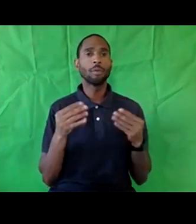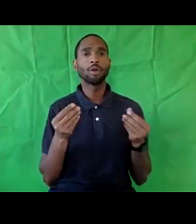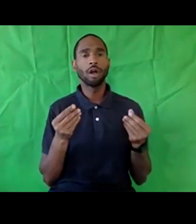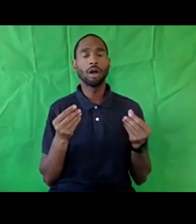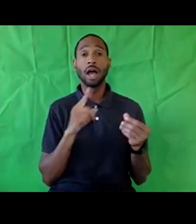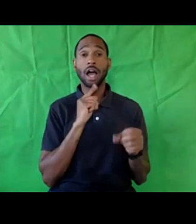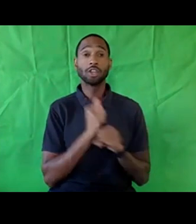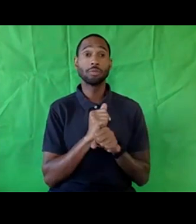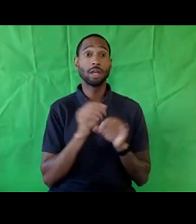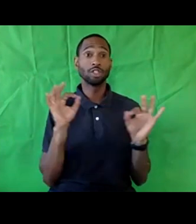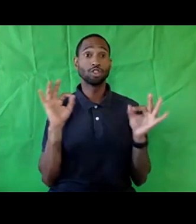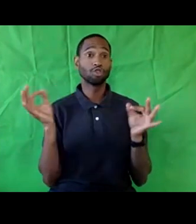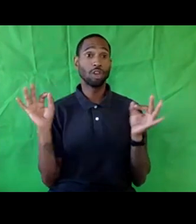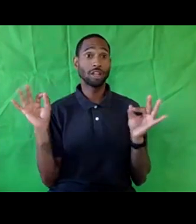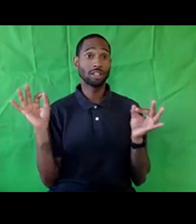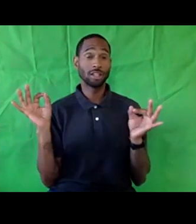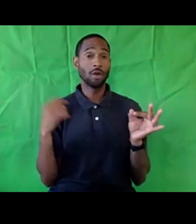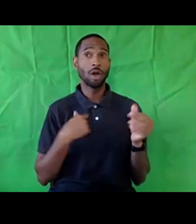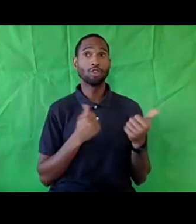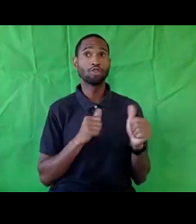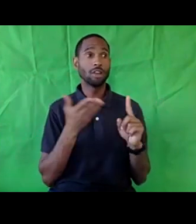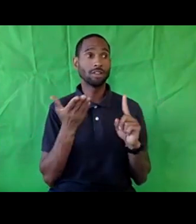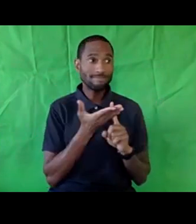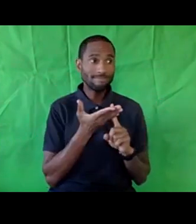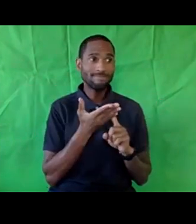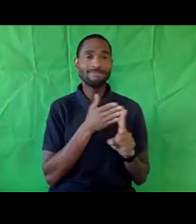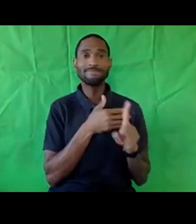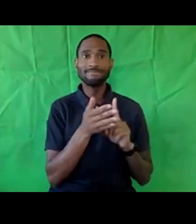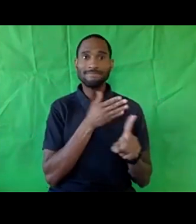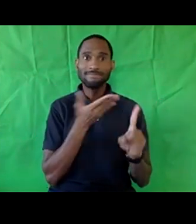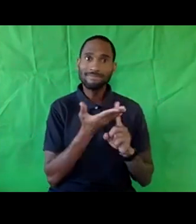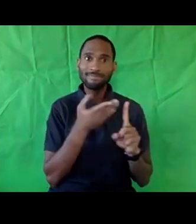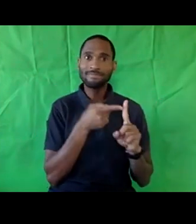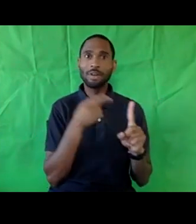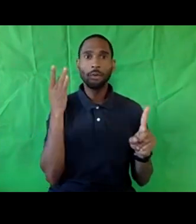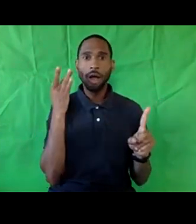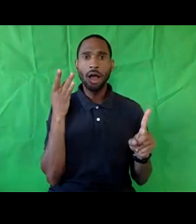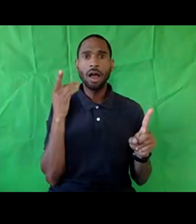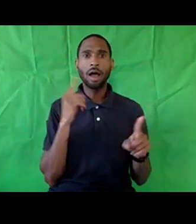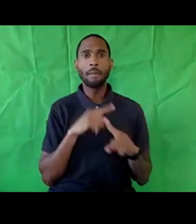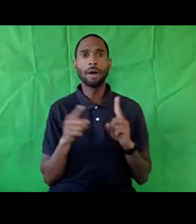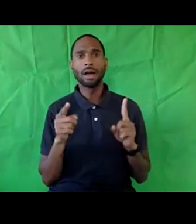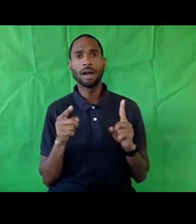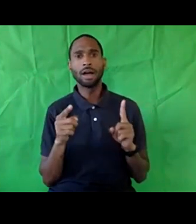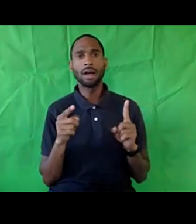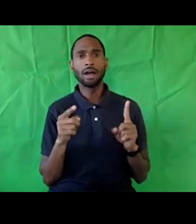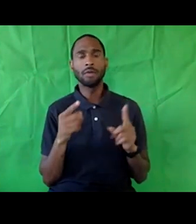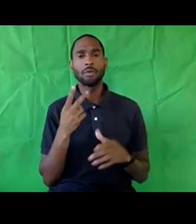fully distracted with what I was trying to like get Glory to do, because I was like, but no,